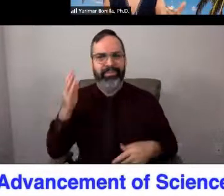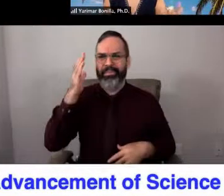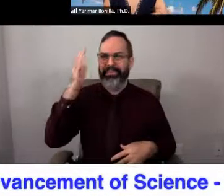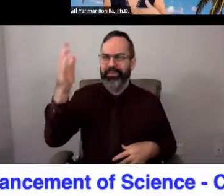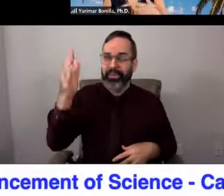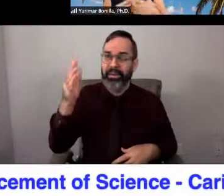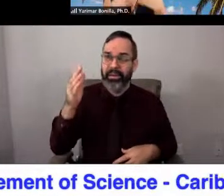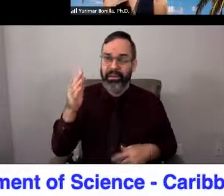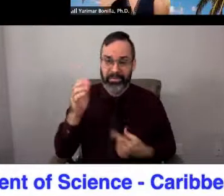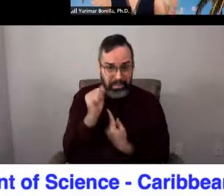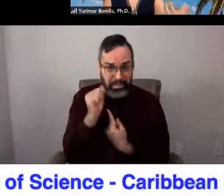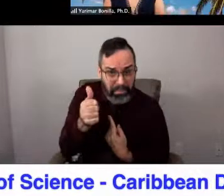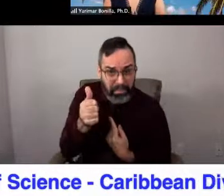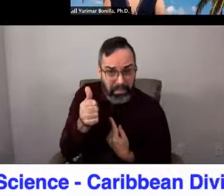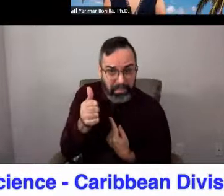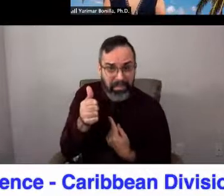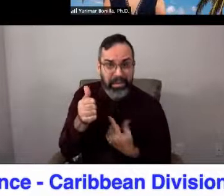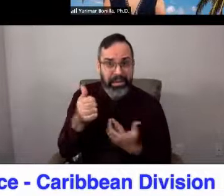know, because you could get